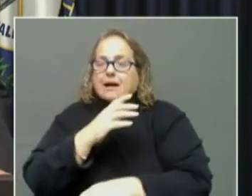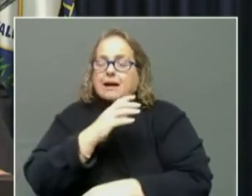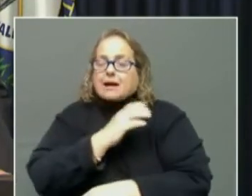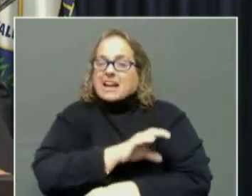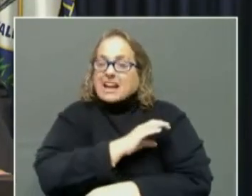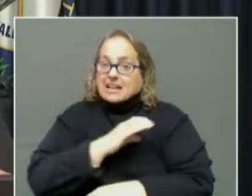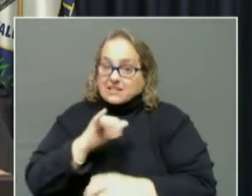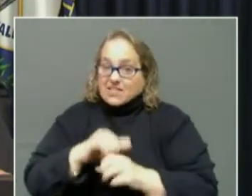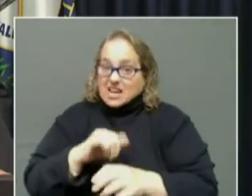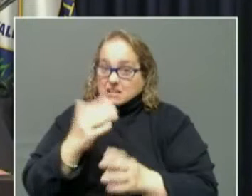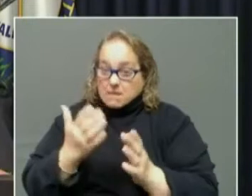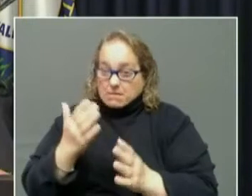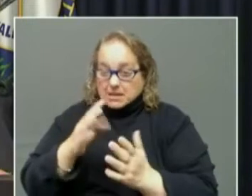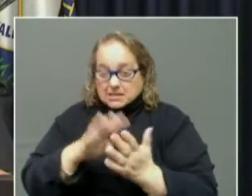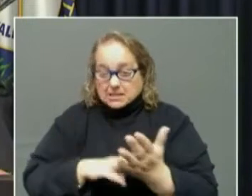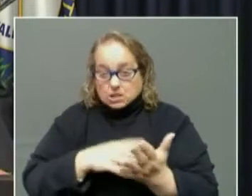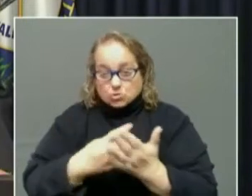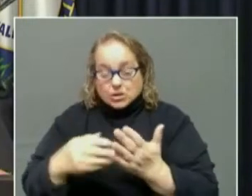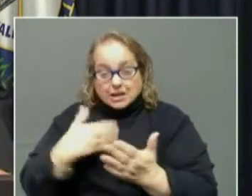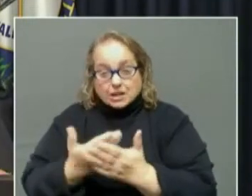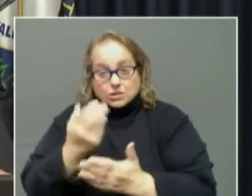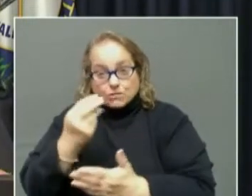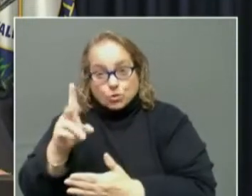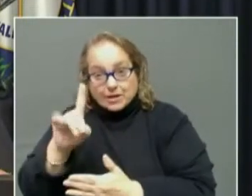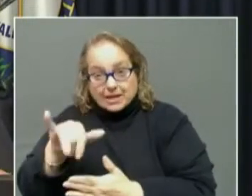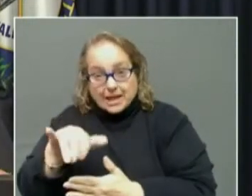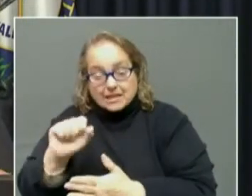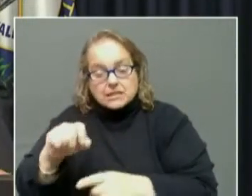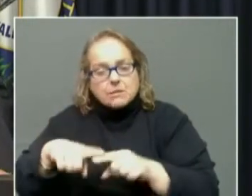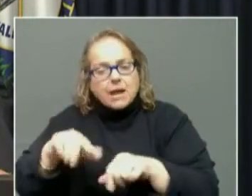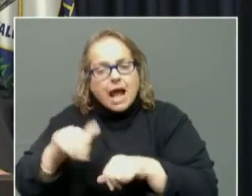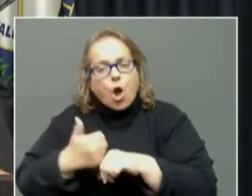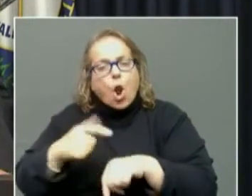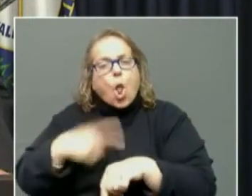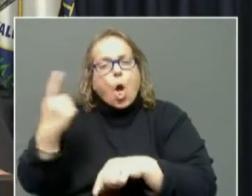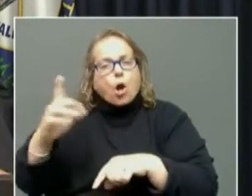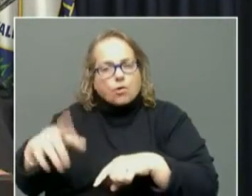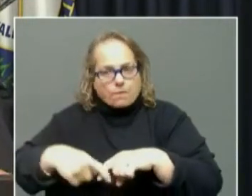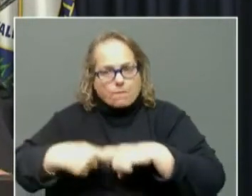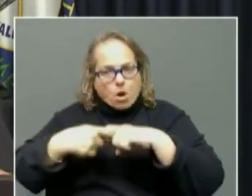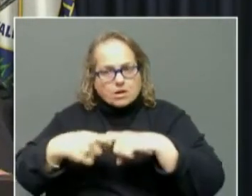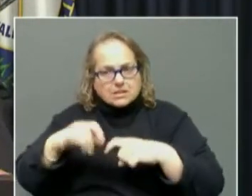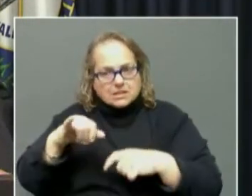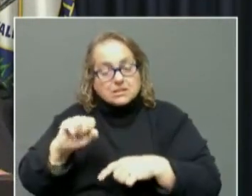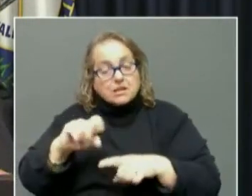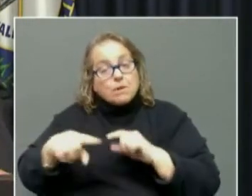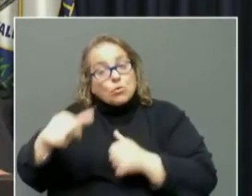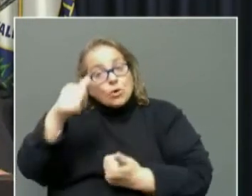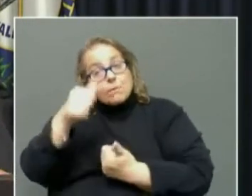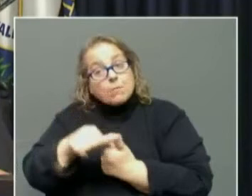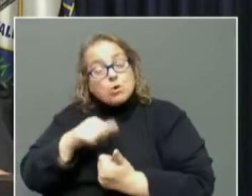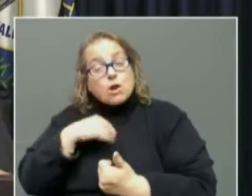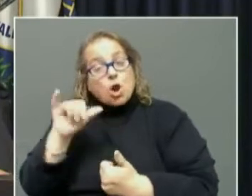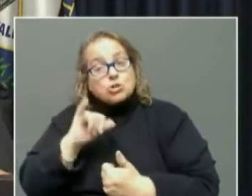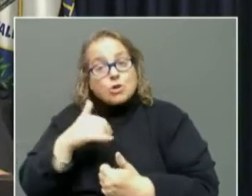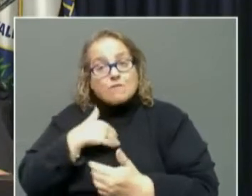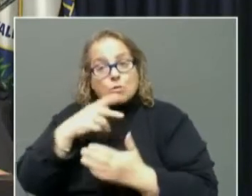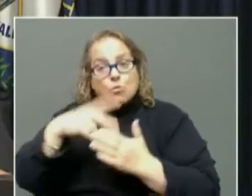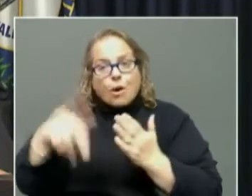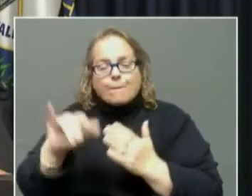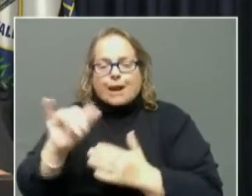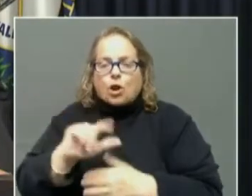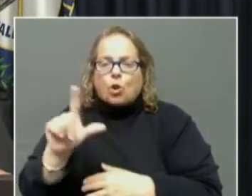state in the next couple days, or depending on how long the pause goes. Remember, we also have programs like Louisville's using